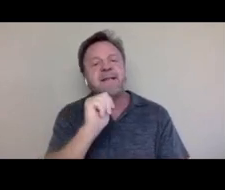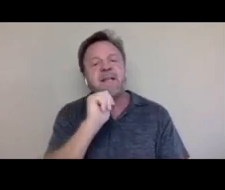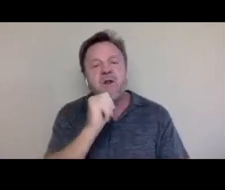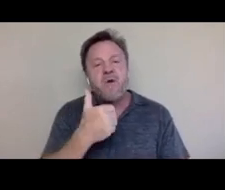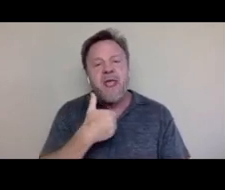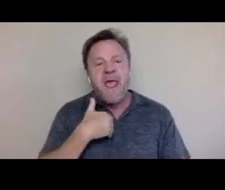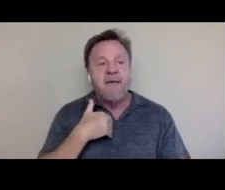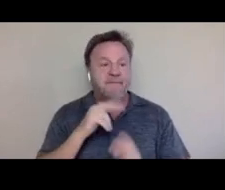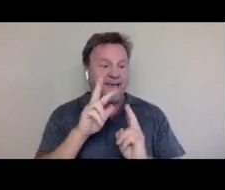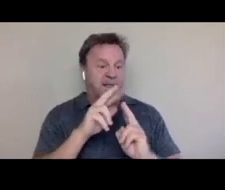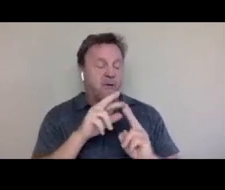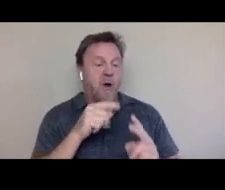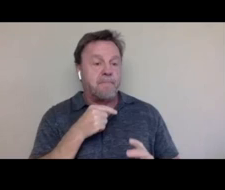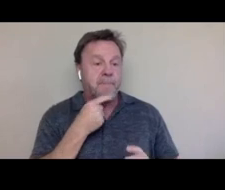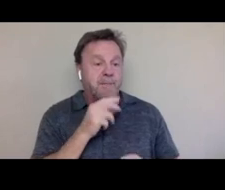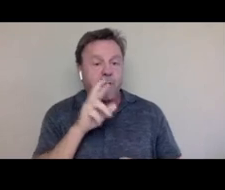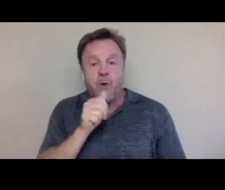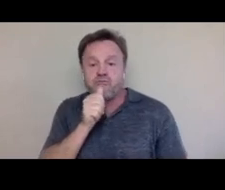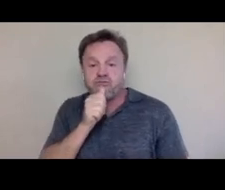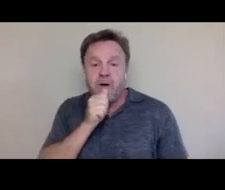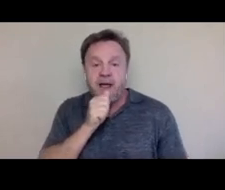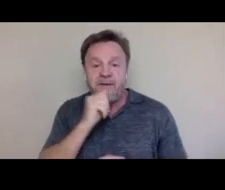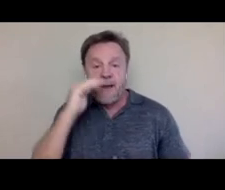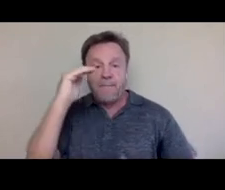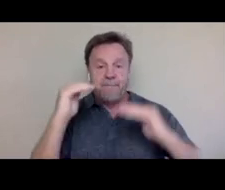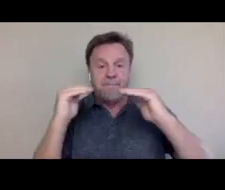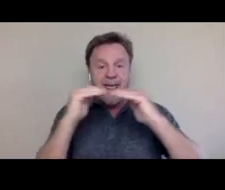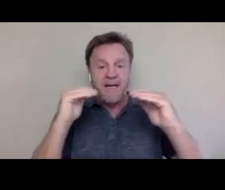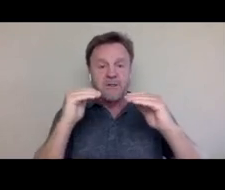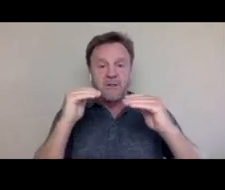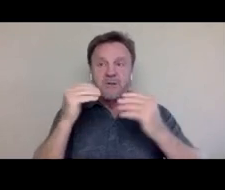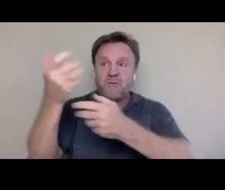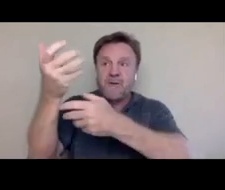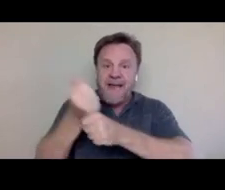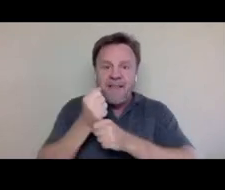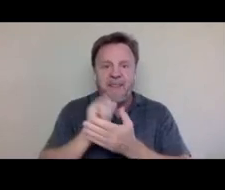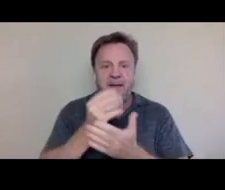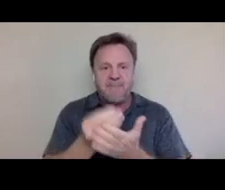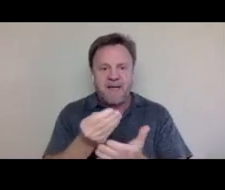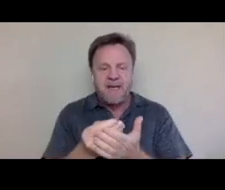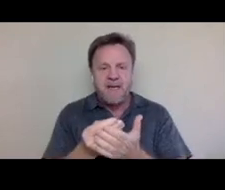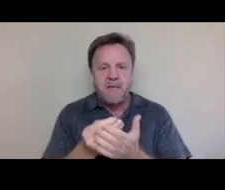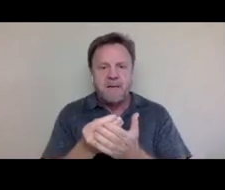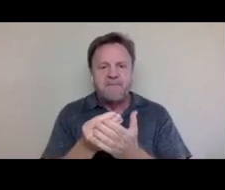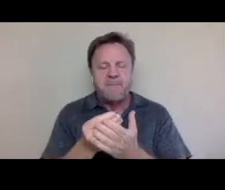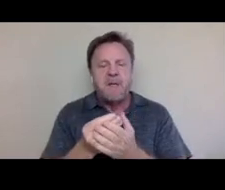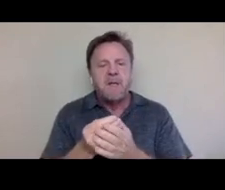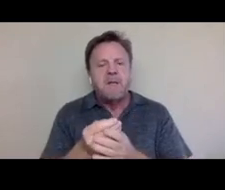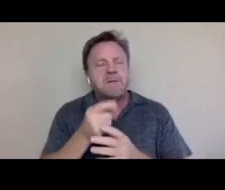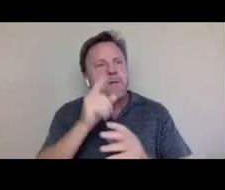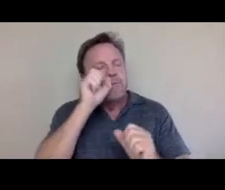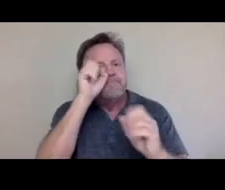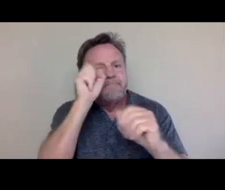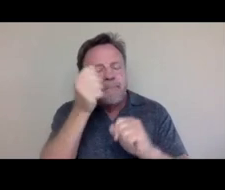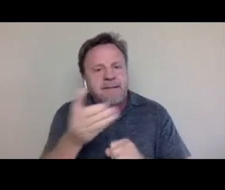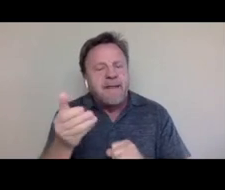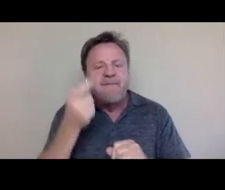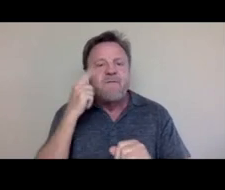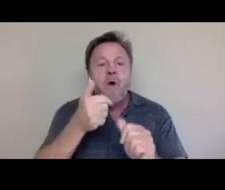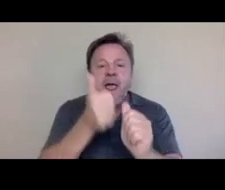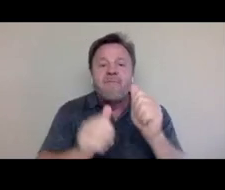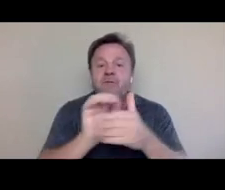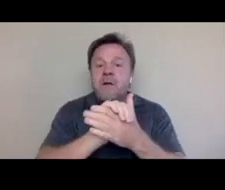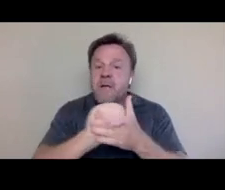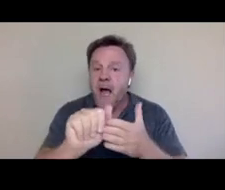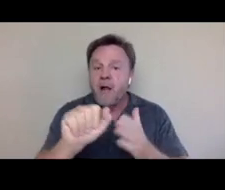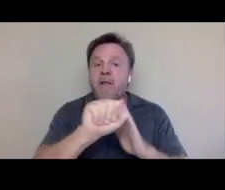a public or a private match to pull that money down. So here's what's amazing. For every dollar the state